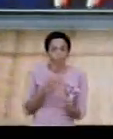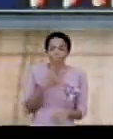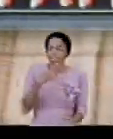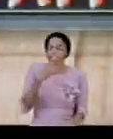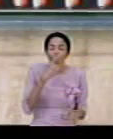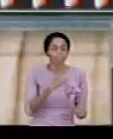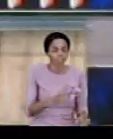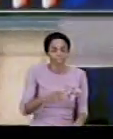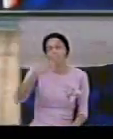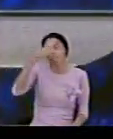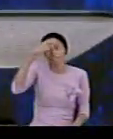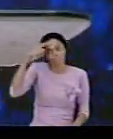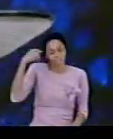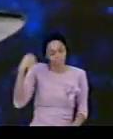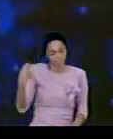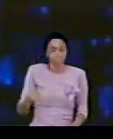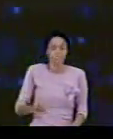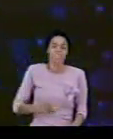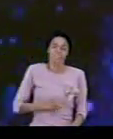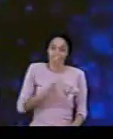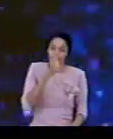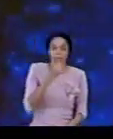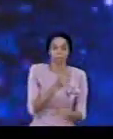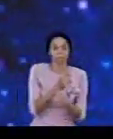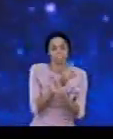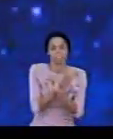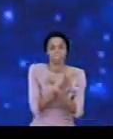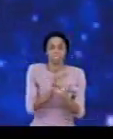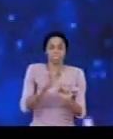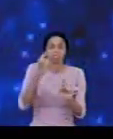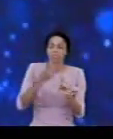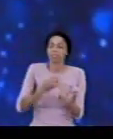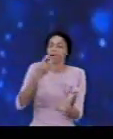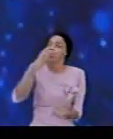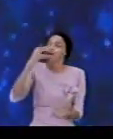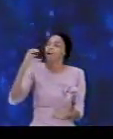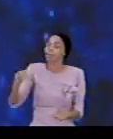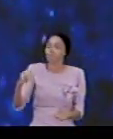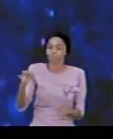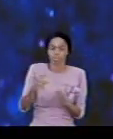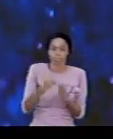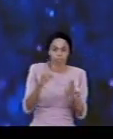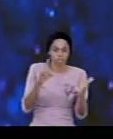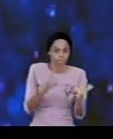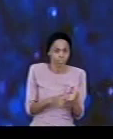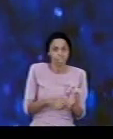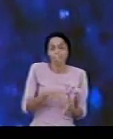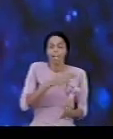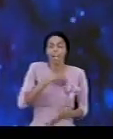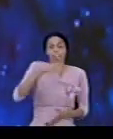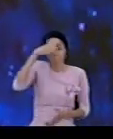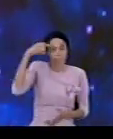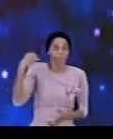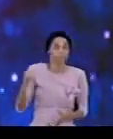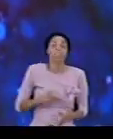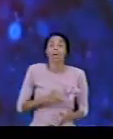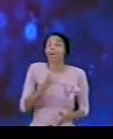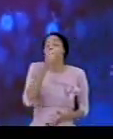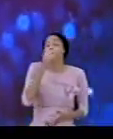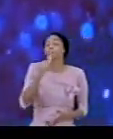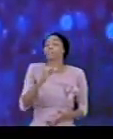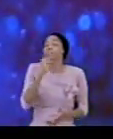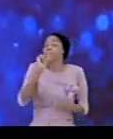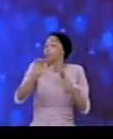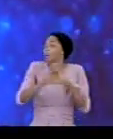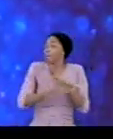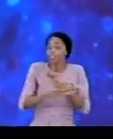Because I'm redeemed from the curse of the law. And because I'm not under any